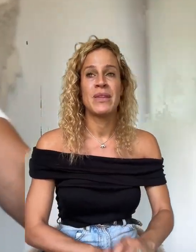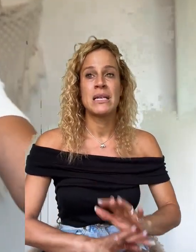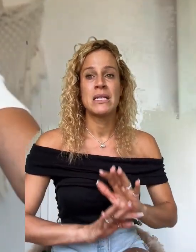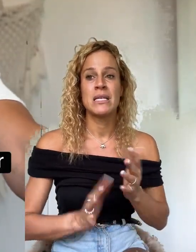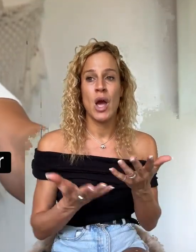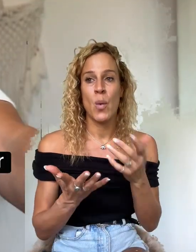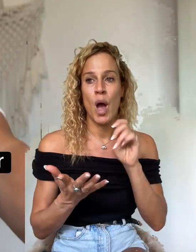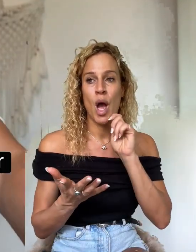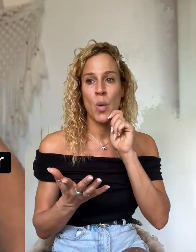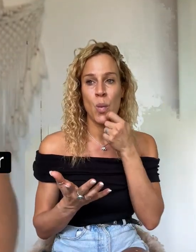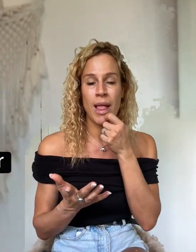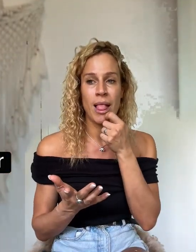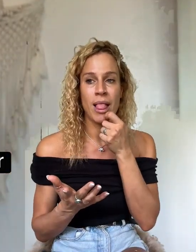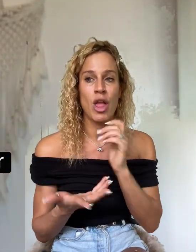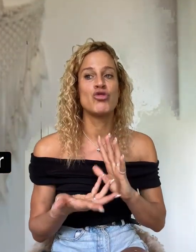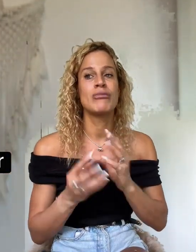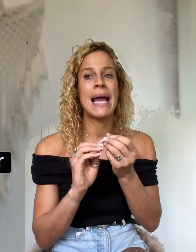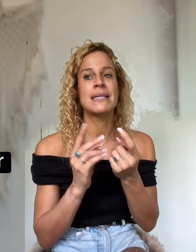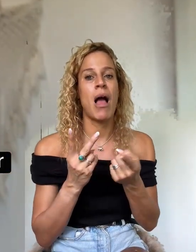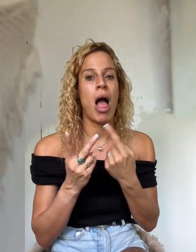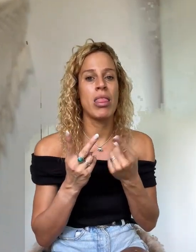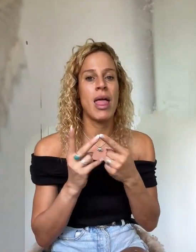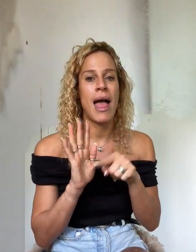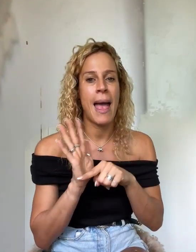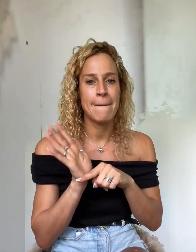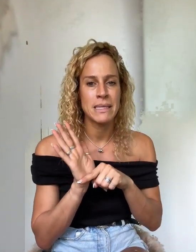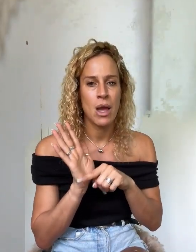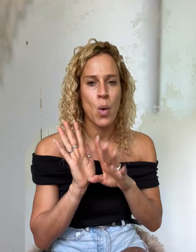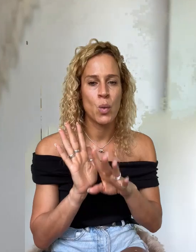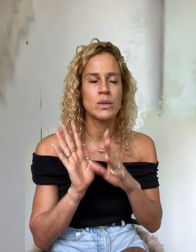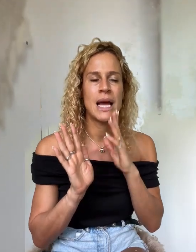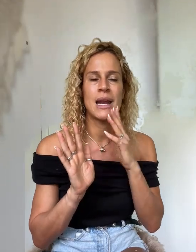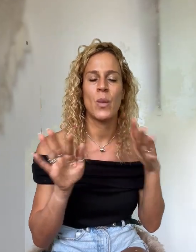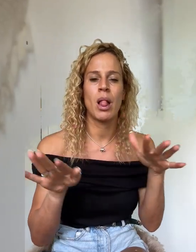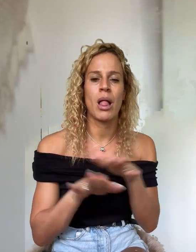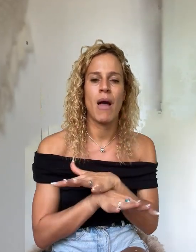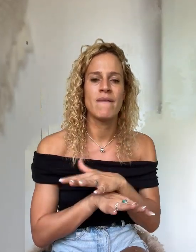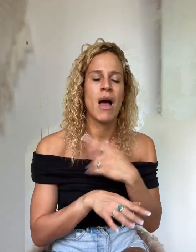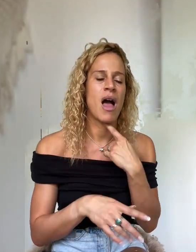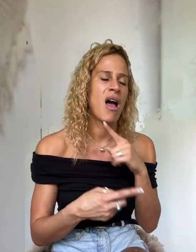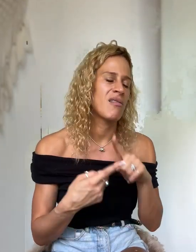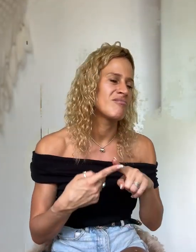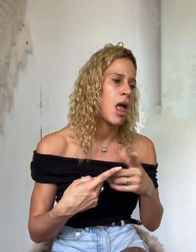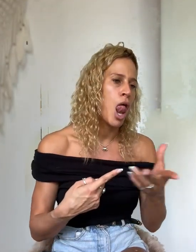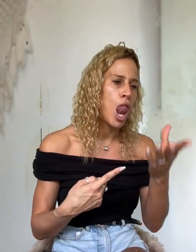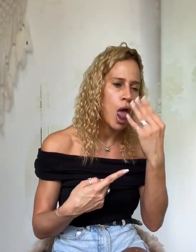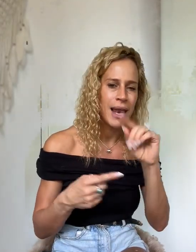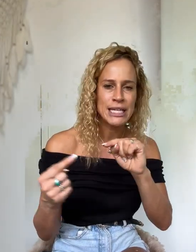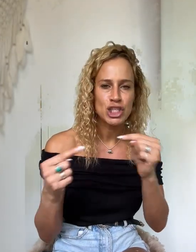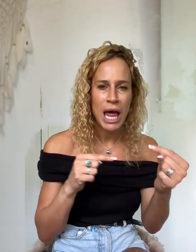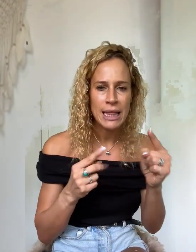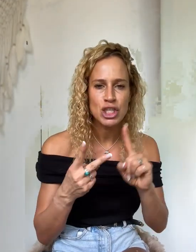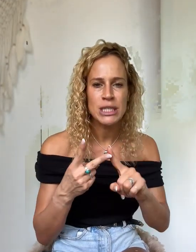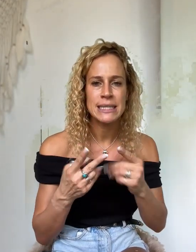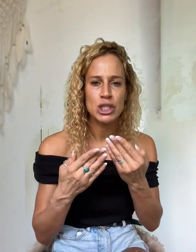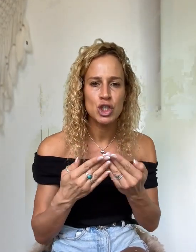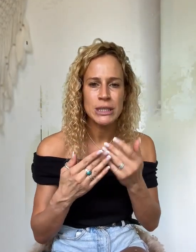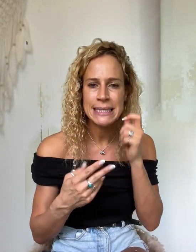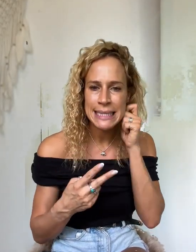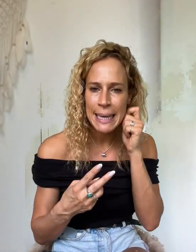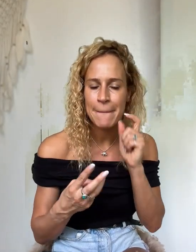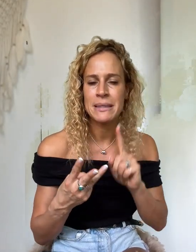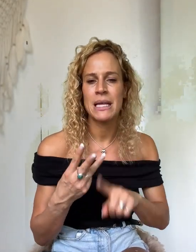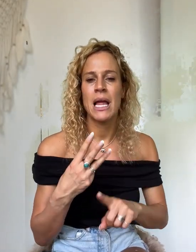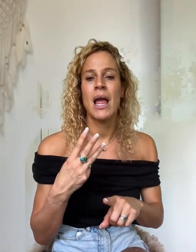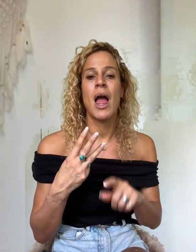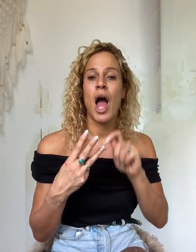waffle. So I'm going to make another episode where I'm going to cover things such as learning challenges and